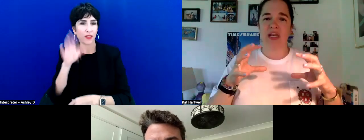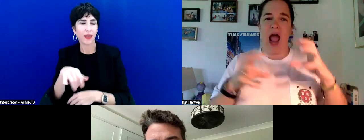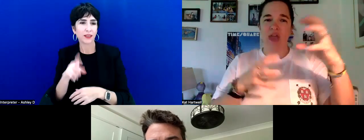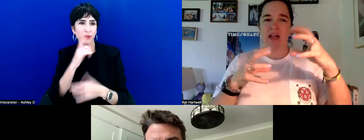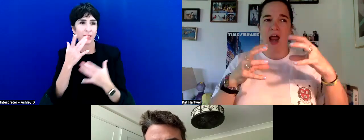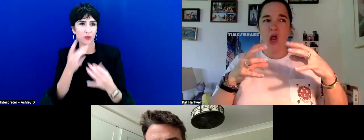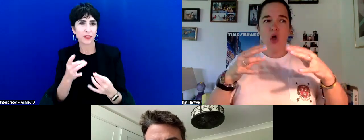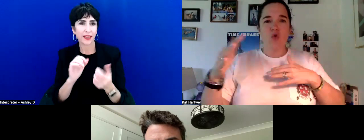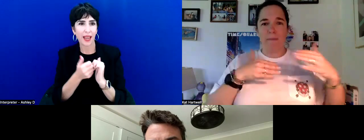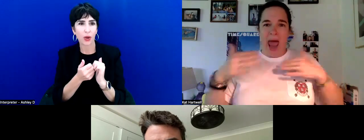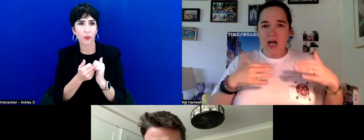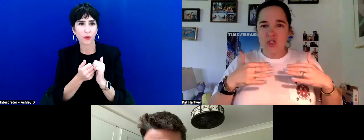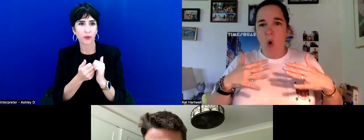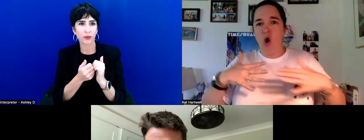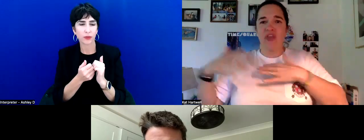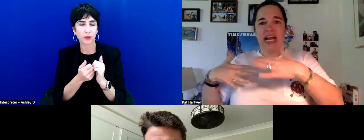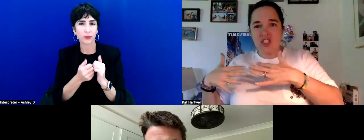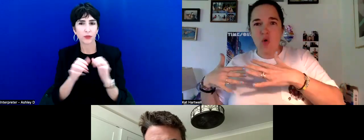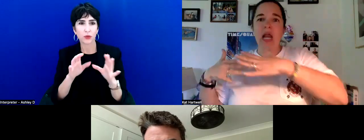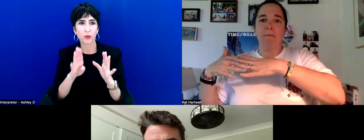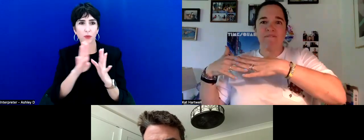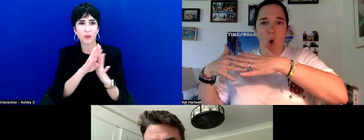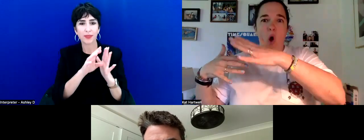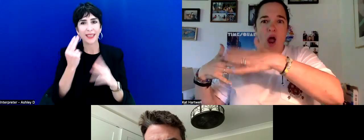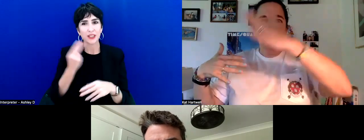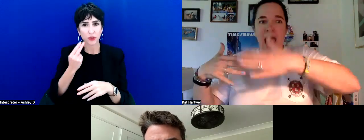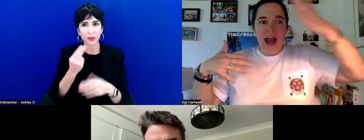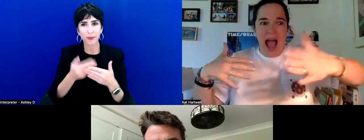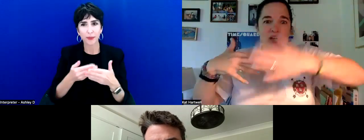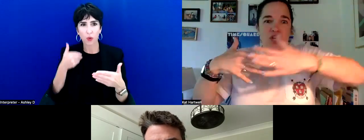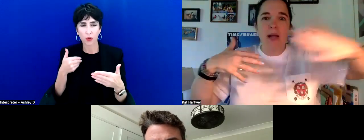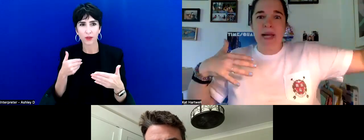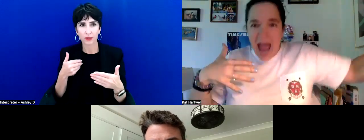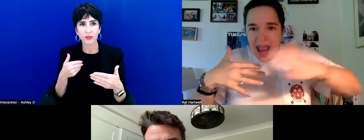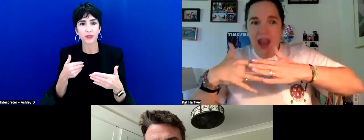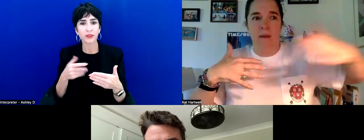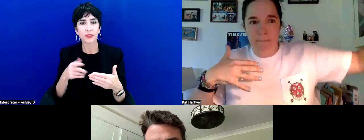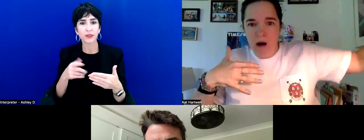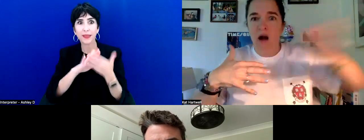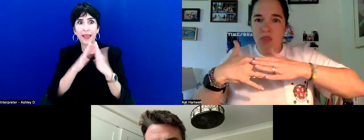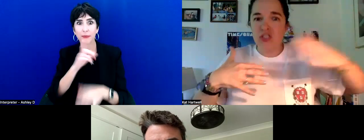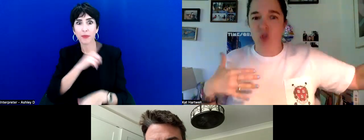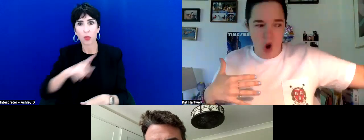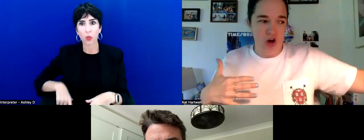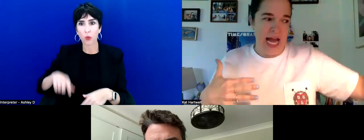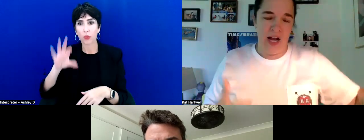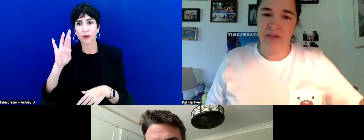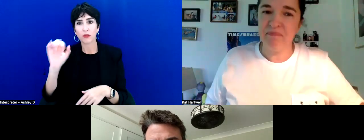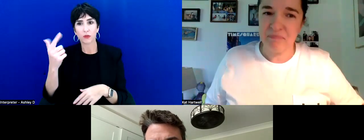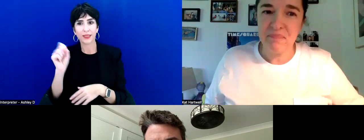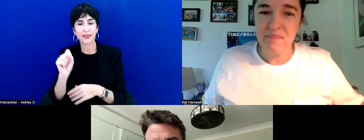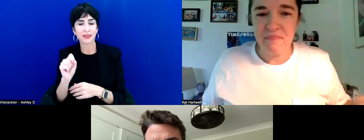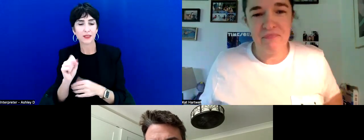really interesting how they like do the backstory, the history before it actually became the